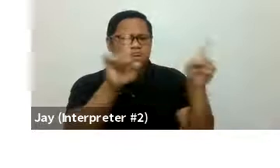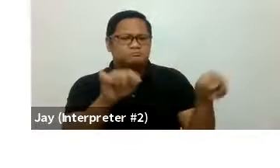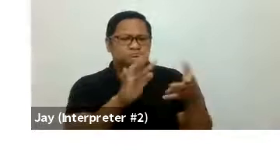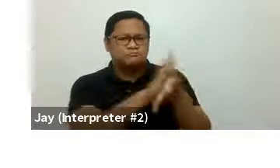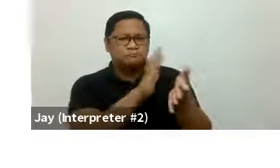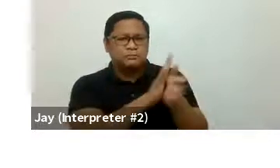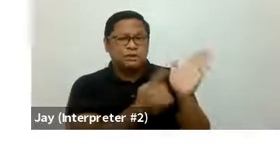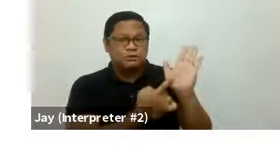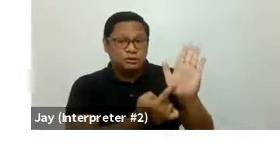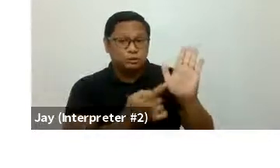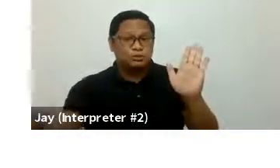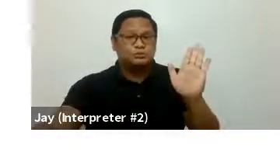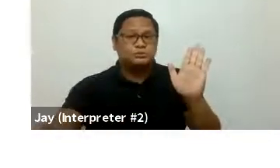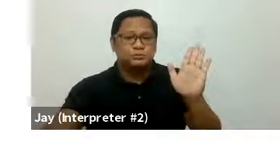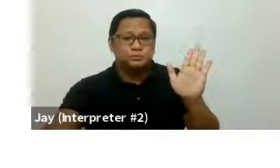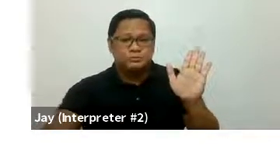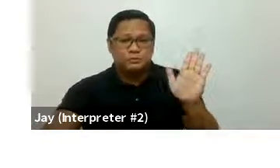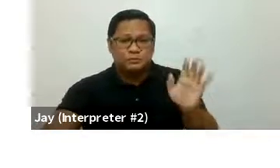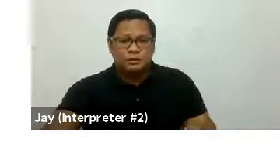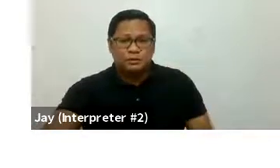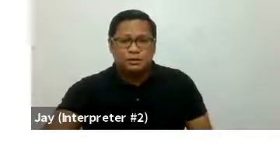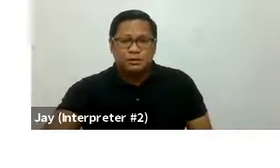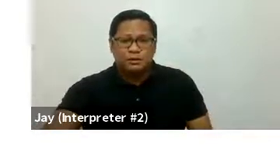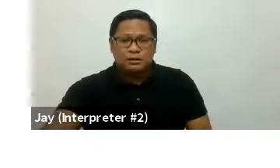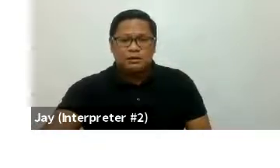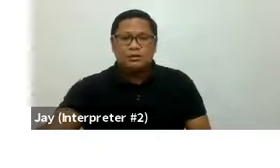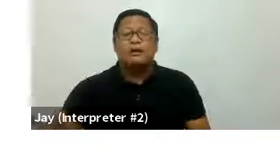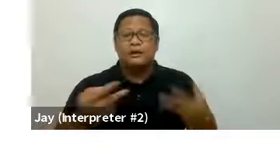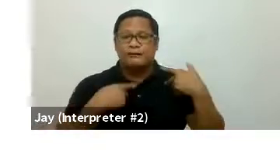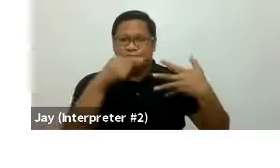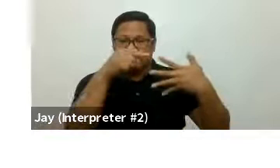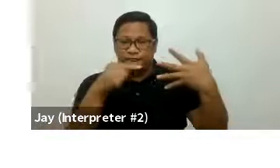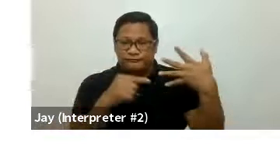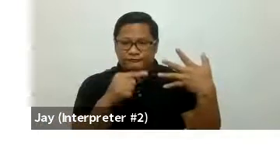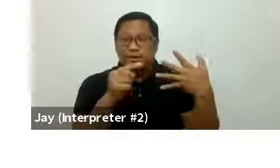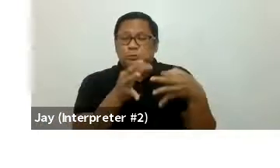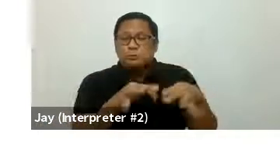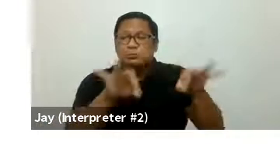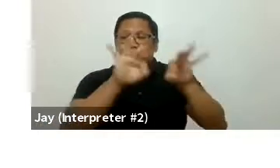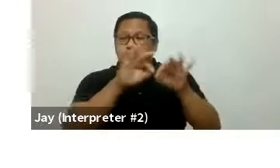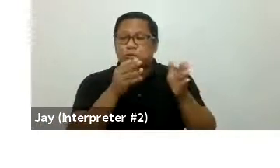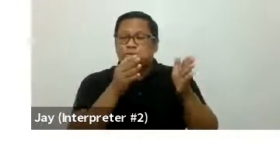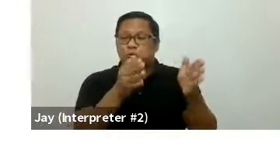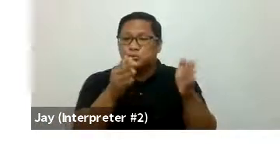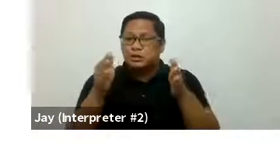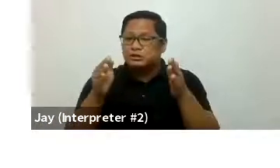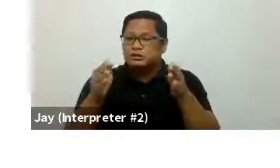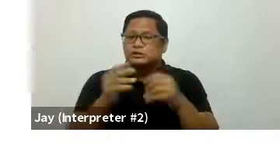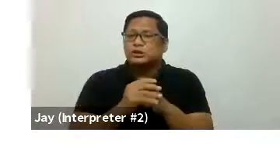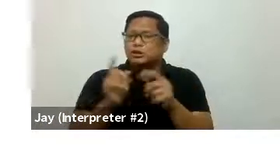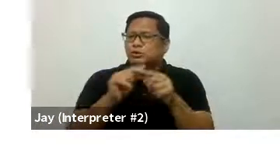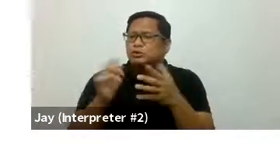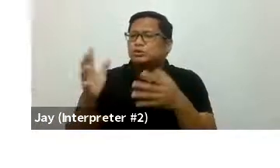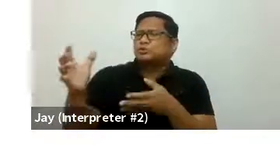will releasing with DOH and ADB, we actually outlined some of the important ways on how to actually harness that resources